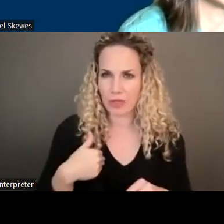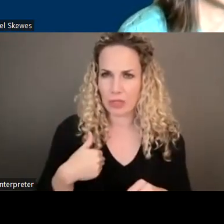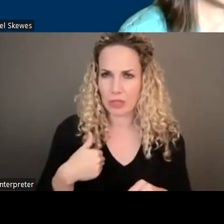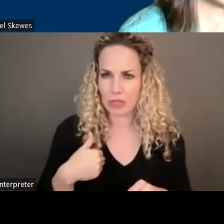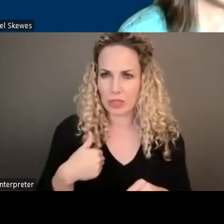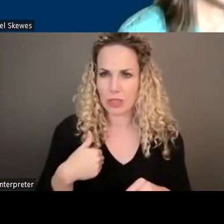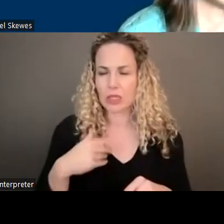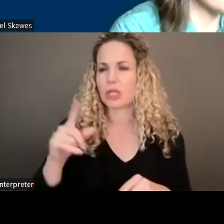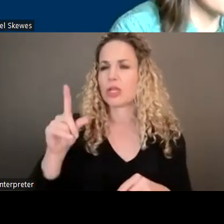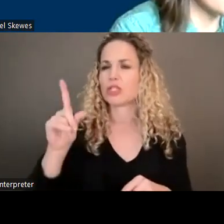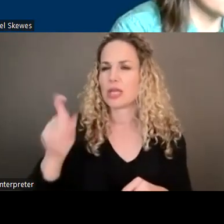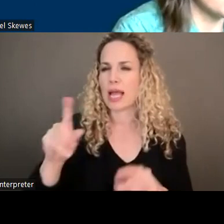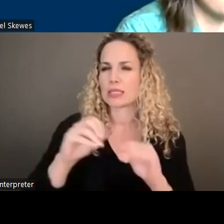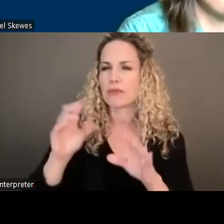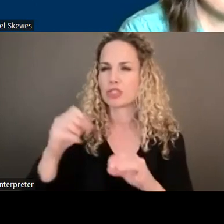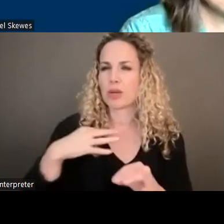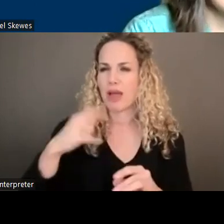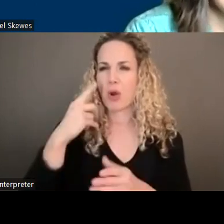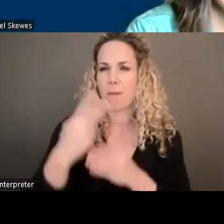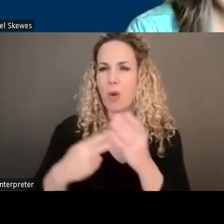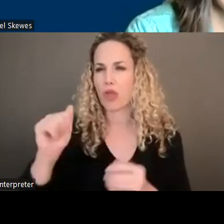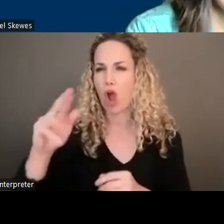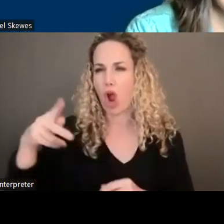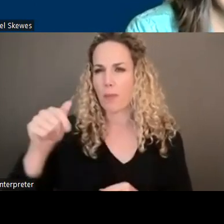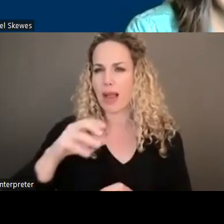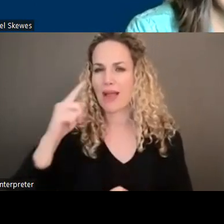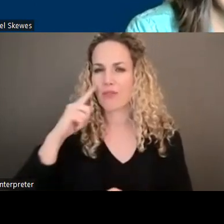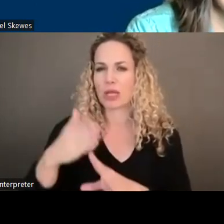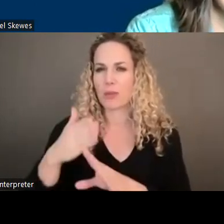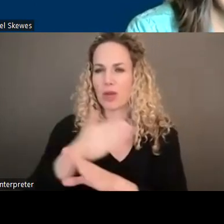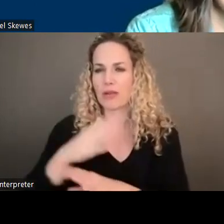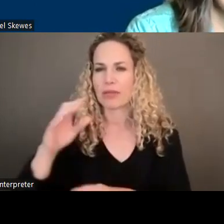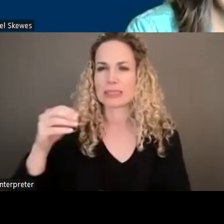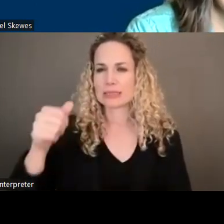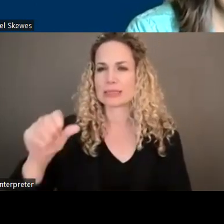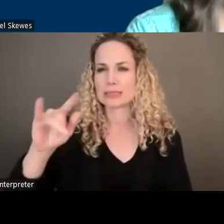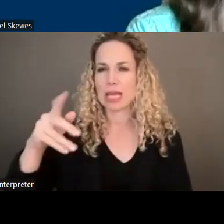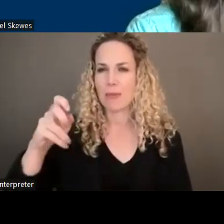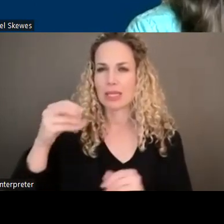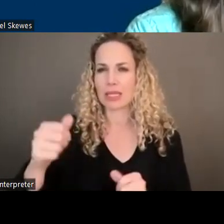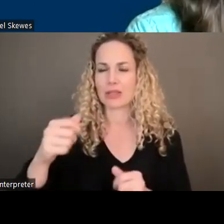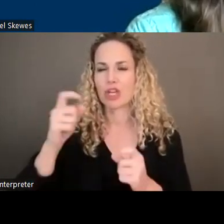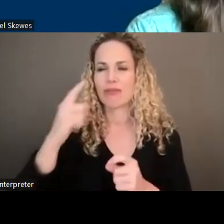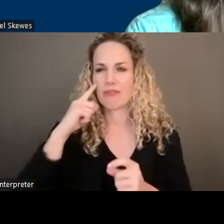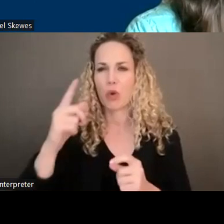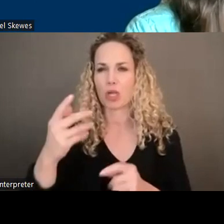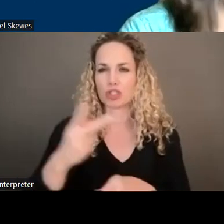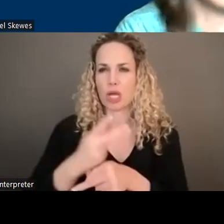She's asking if she could apply for both ARPA and for the previous stipends that they were giving for childcare providers.